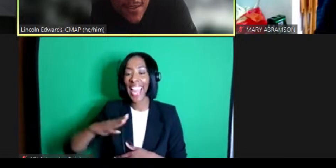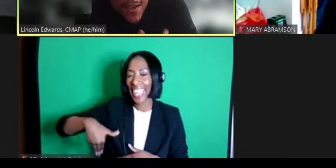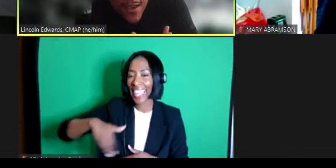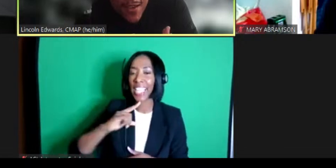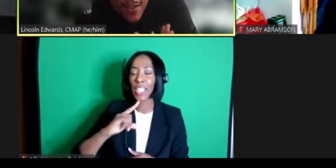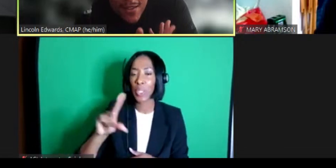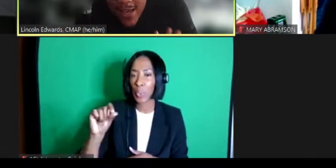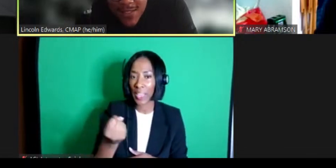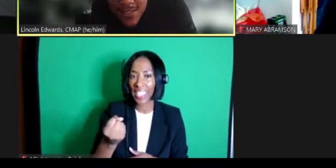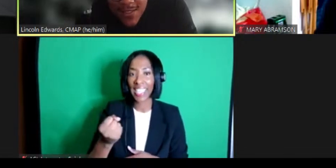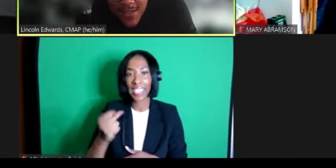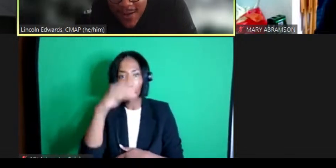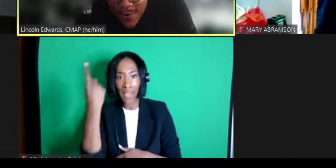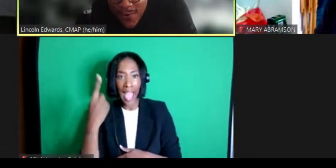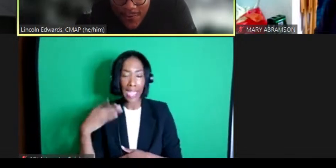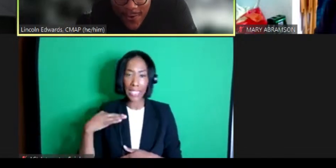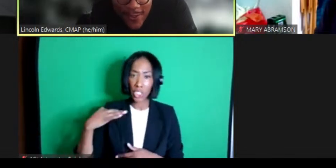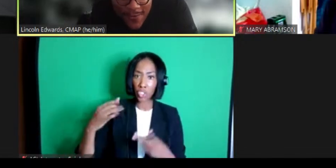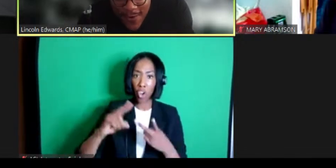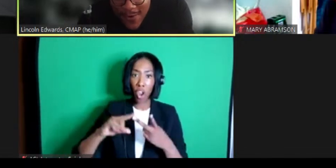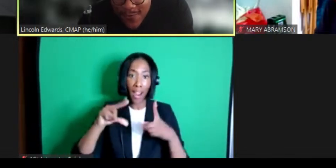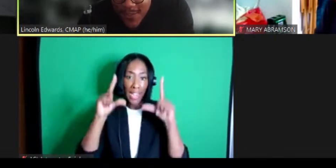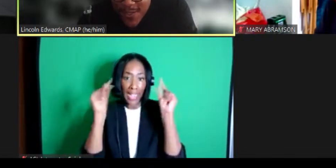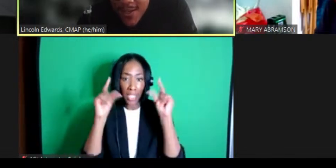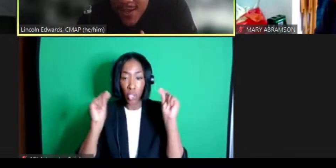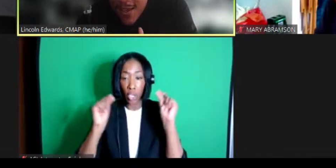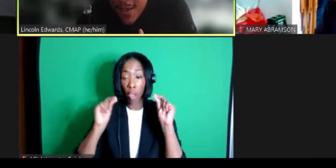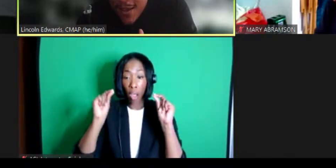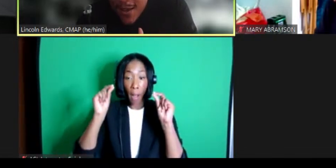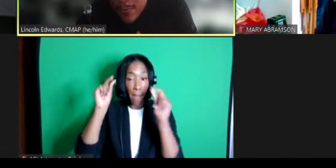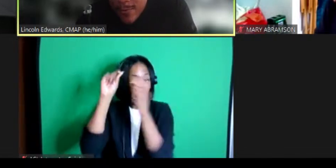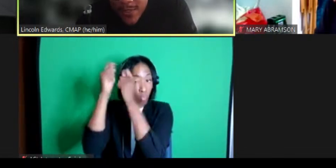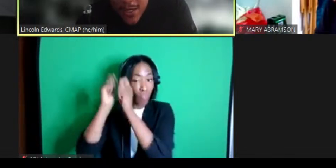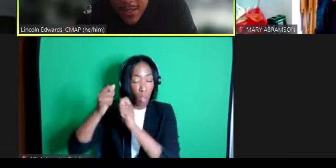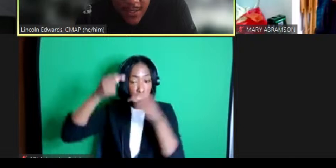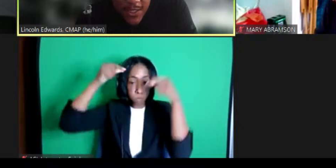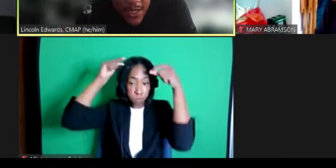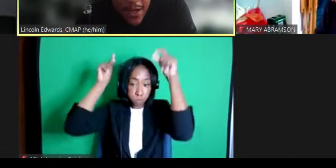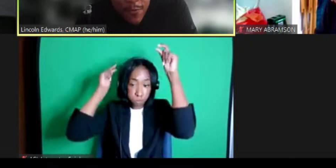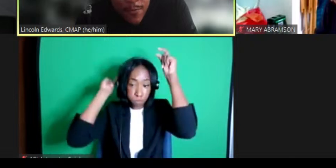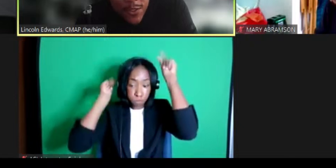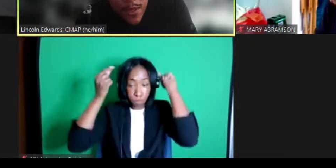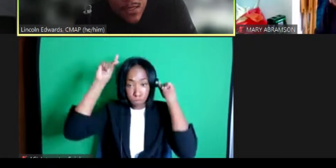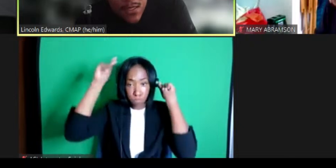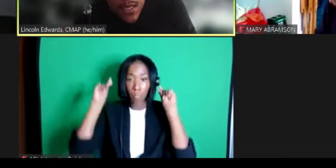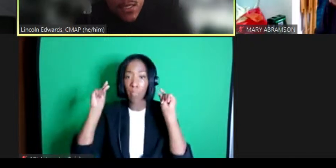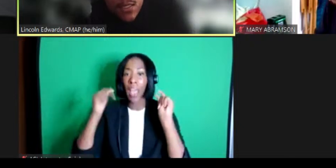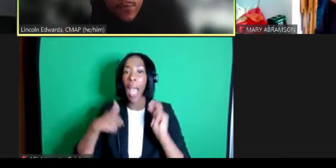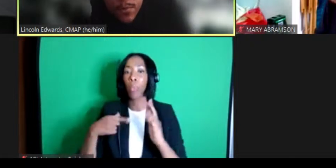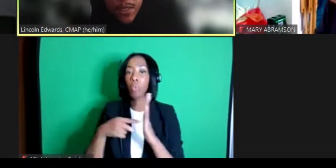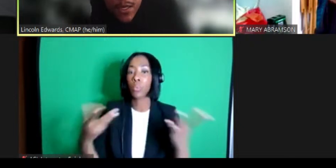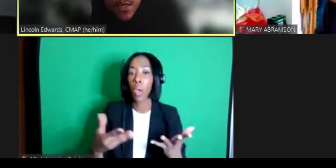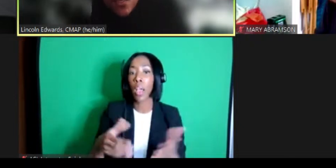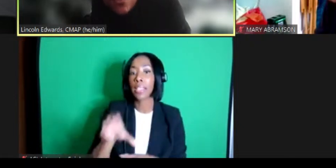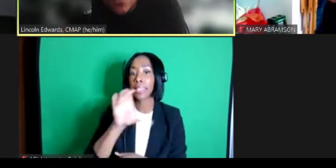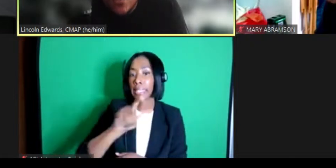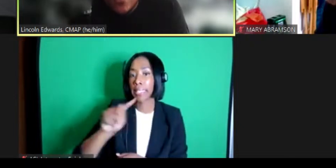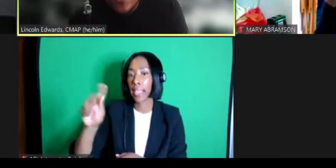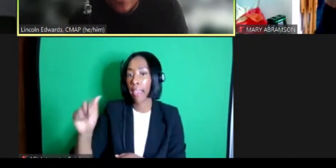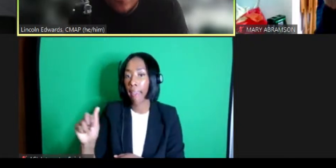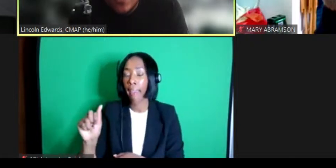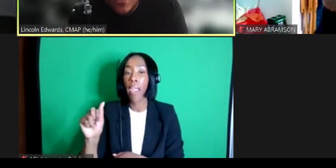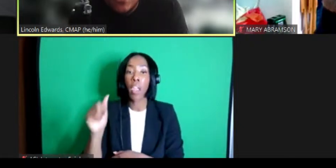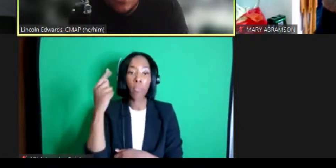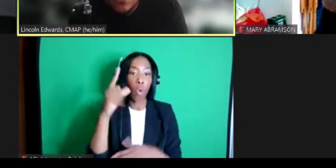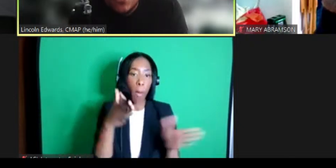t-shirt, glasses, and cornrows that are very frizzy. I'm representing the Chicago Metropolitan Agency for Planning,